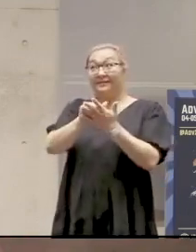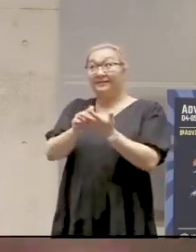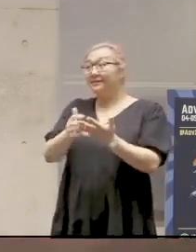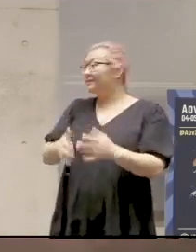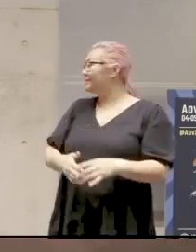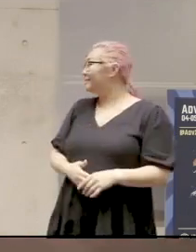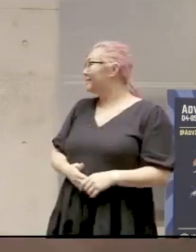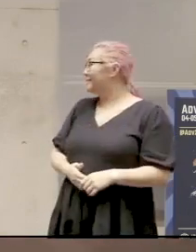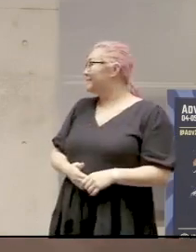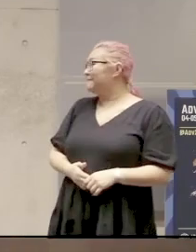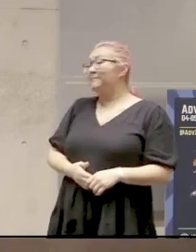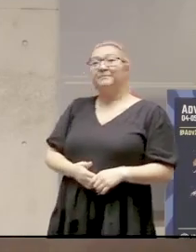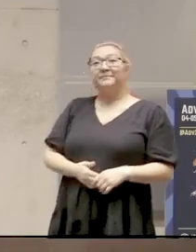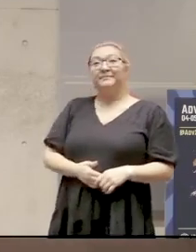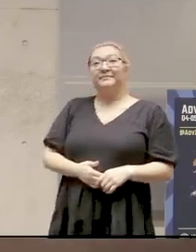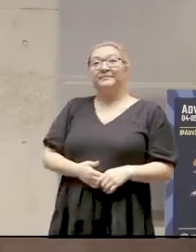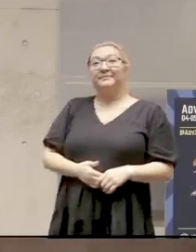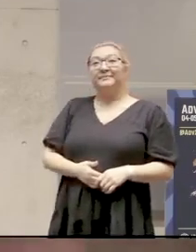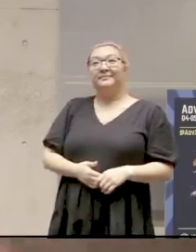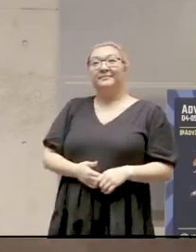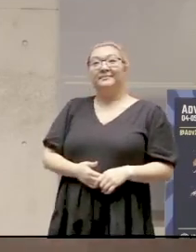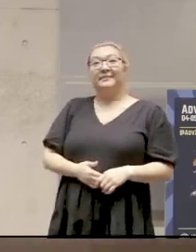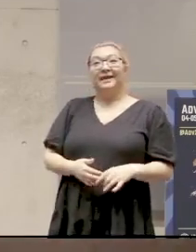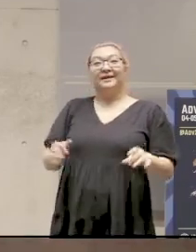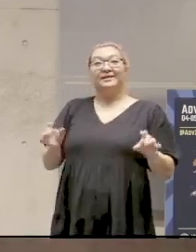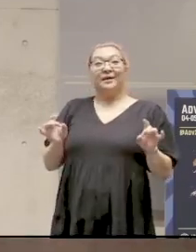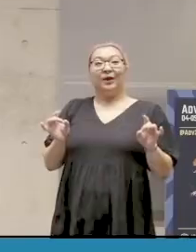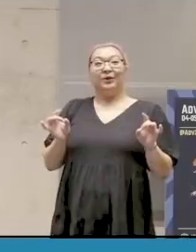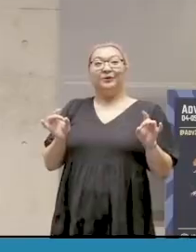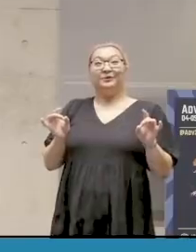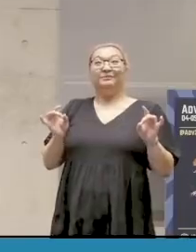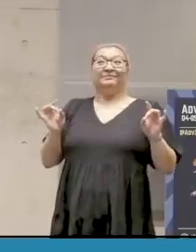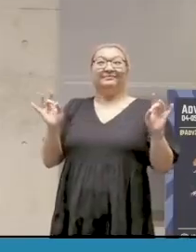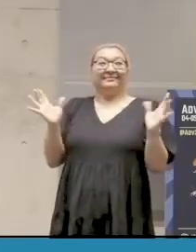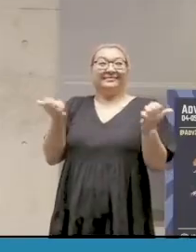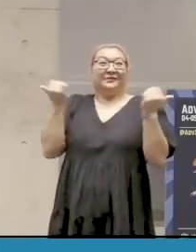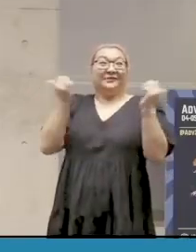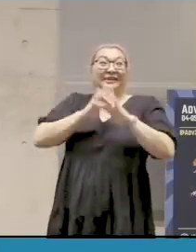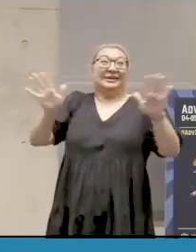let's hear it. Psychopaths in. Whoa! Yeah.